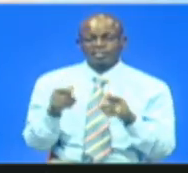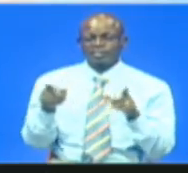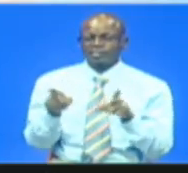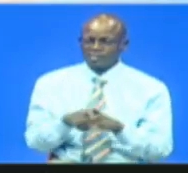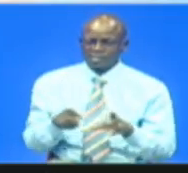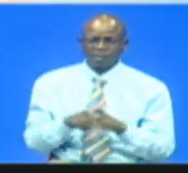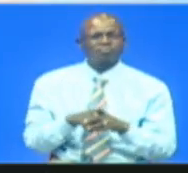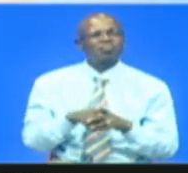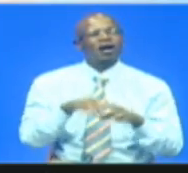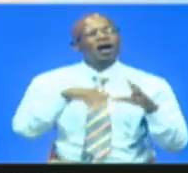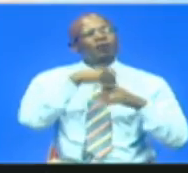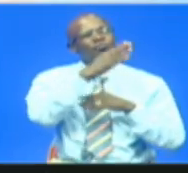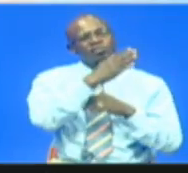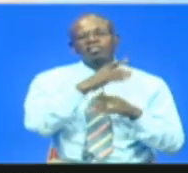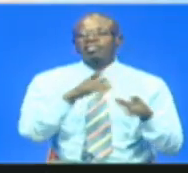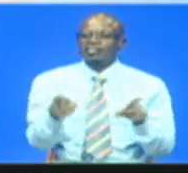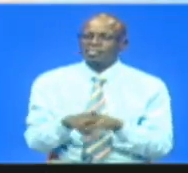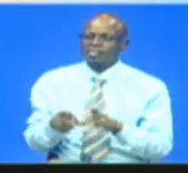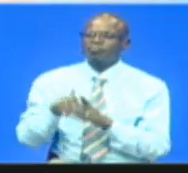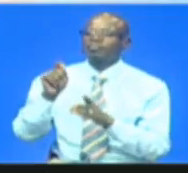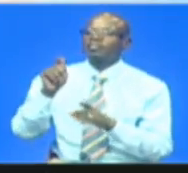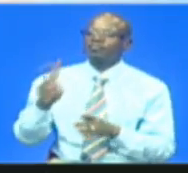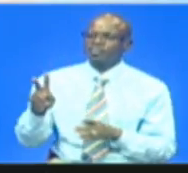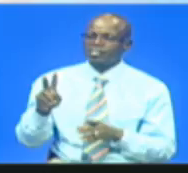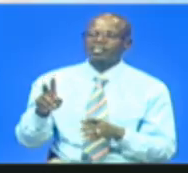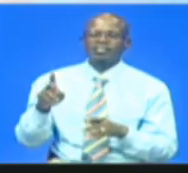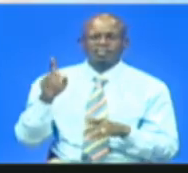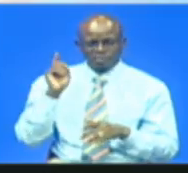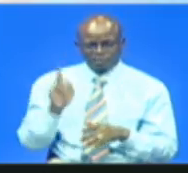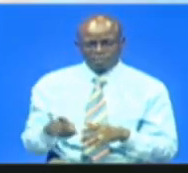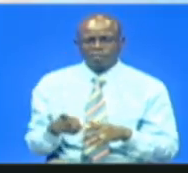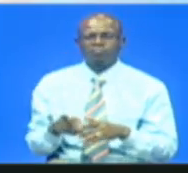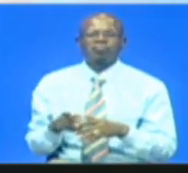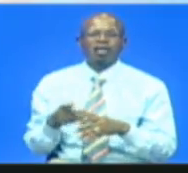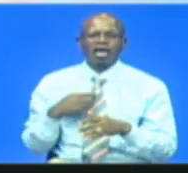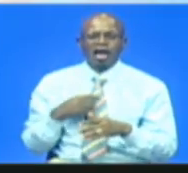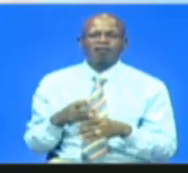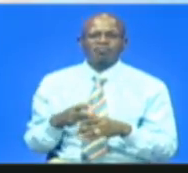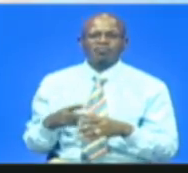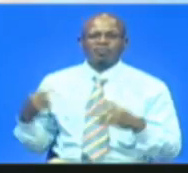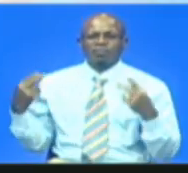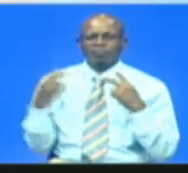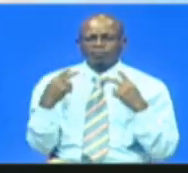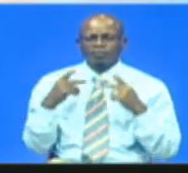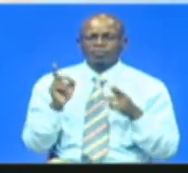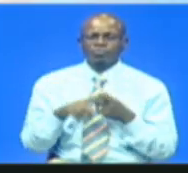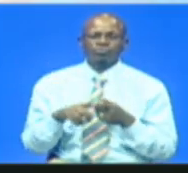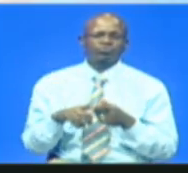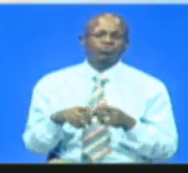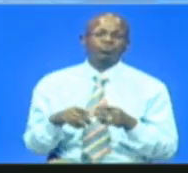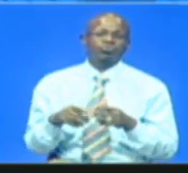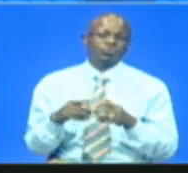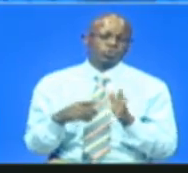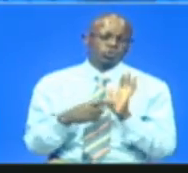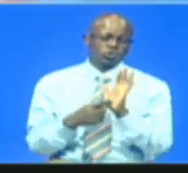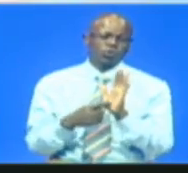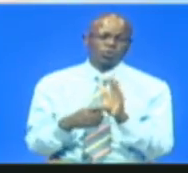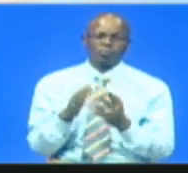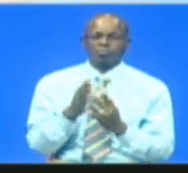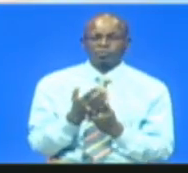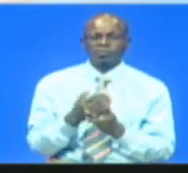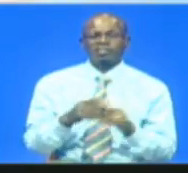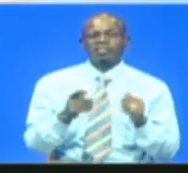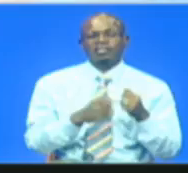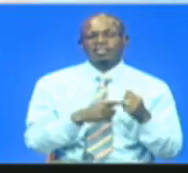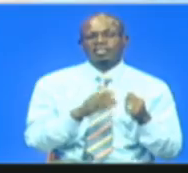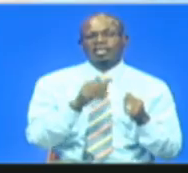ads have also been restricted to air between 6 a.m. and 10 p.m. That's not all. The board further